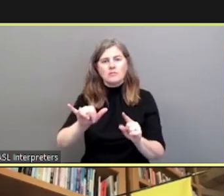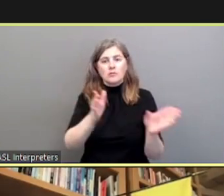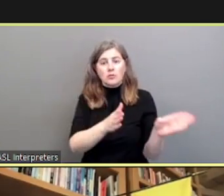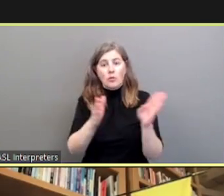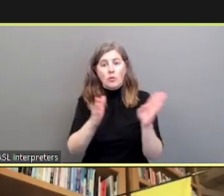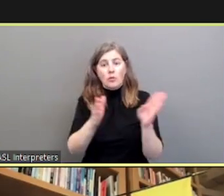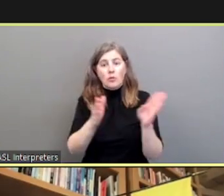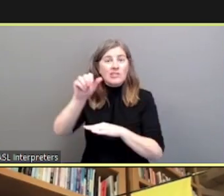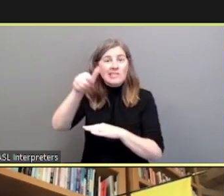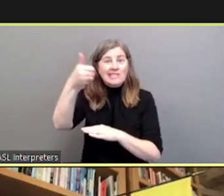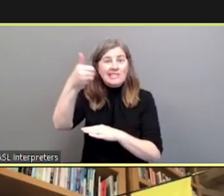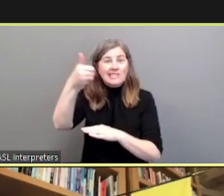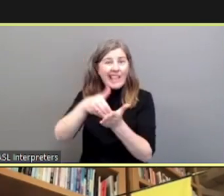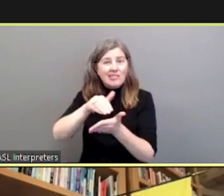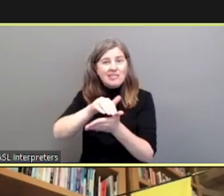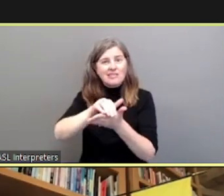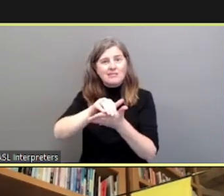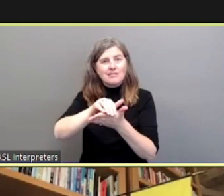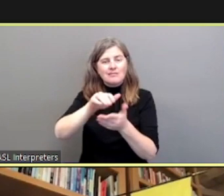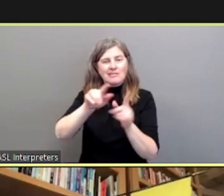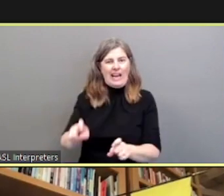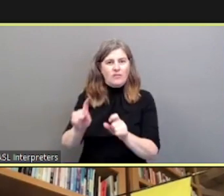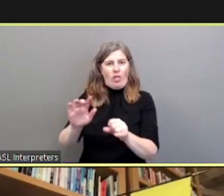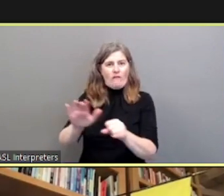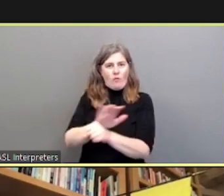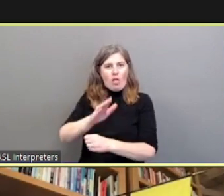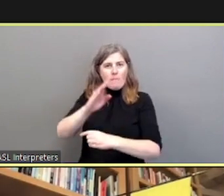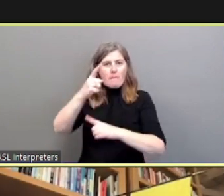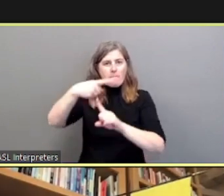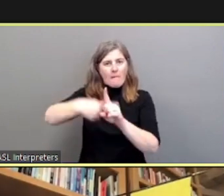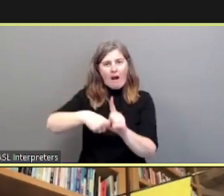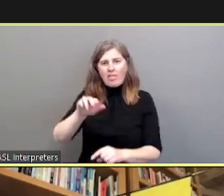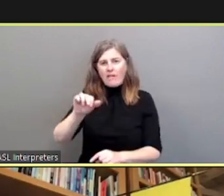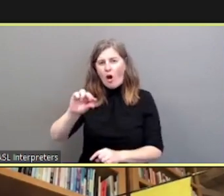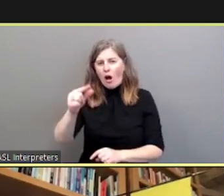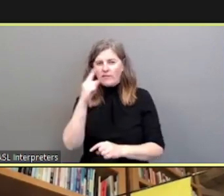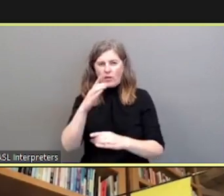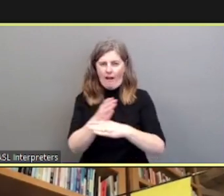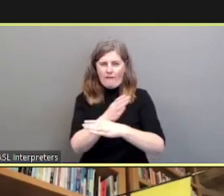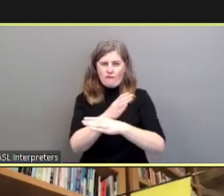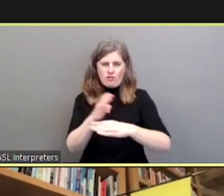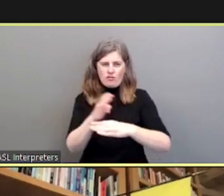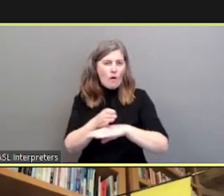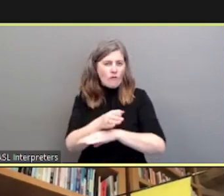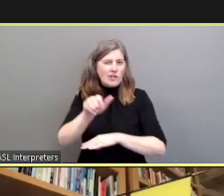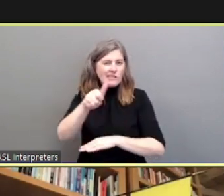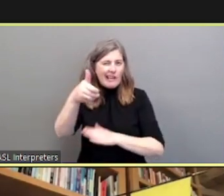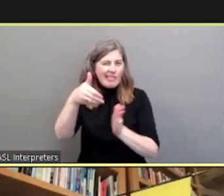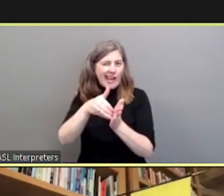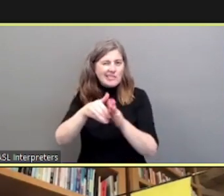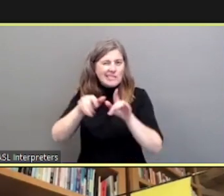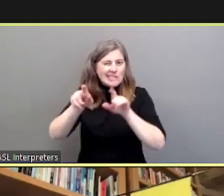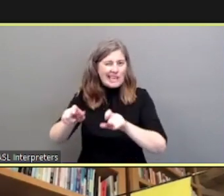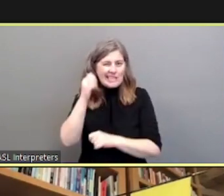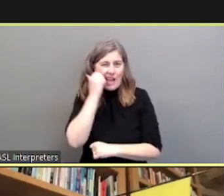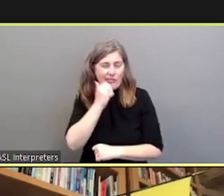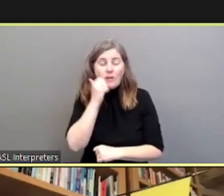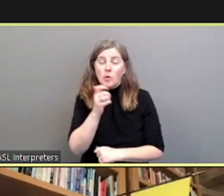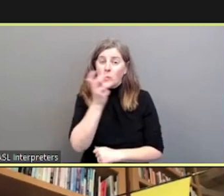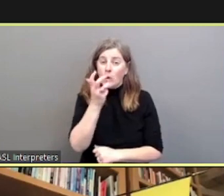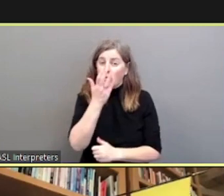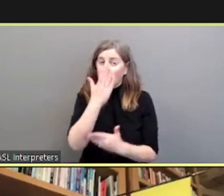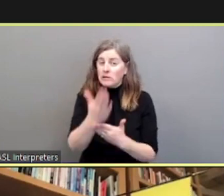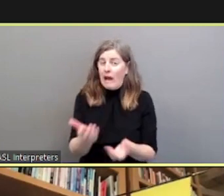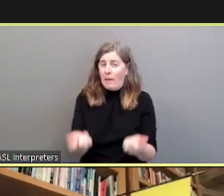tests almost the entire month of August, and on average over 10,000 tests a day. So that's doing very